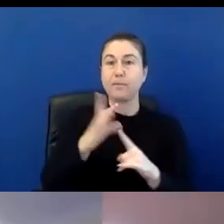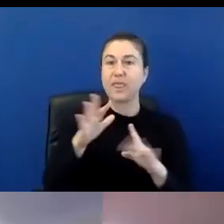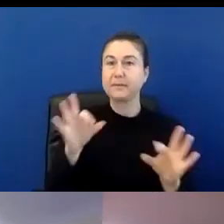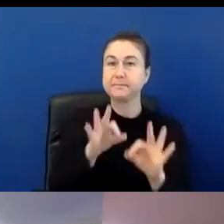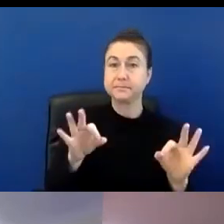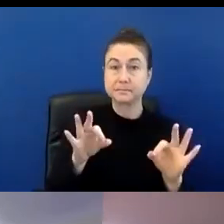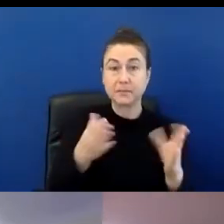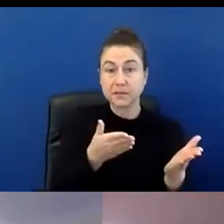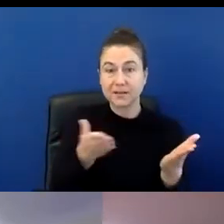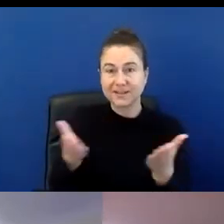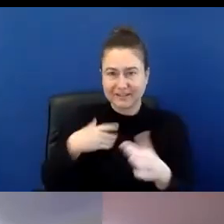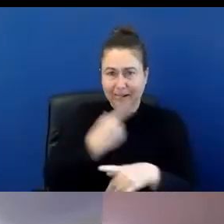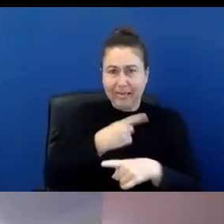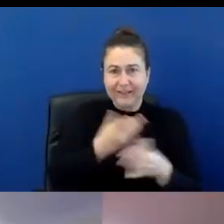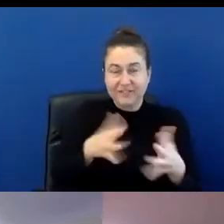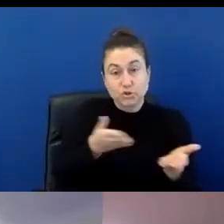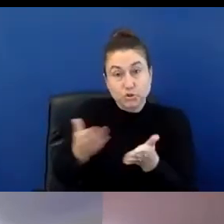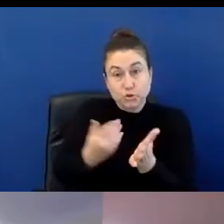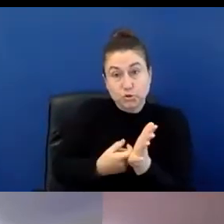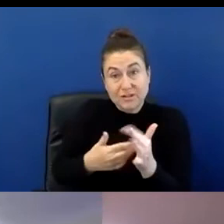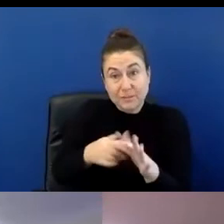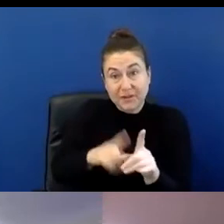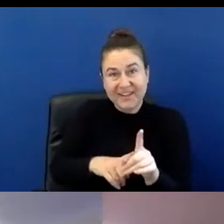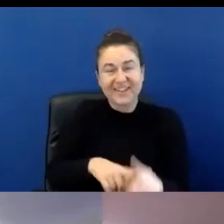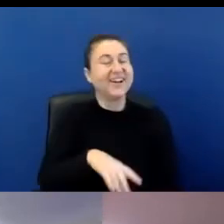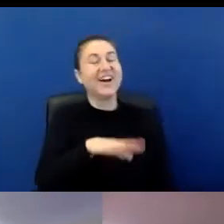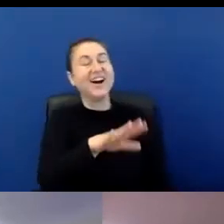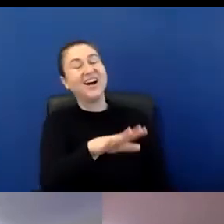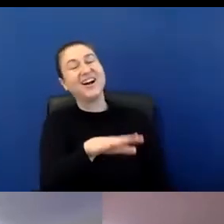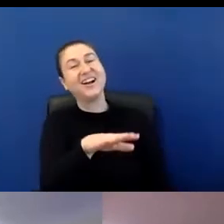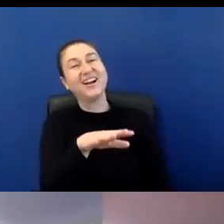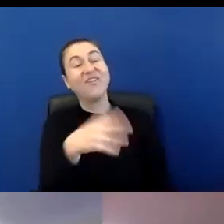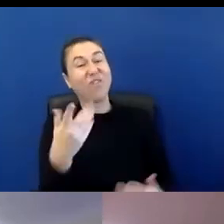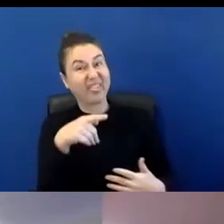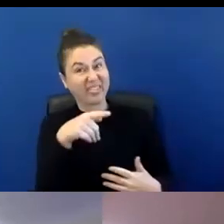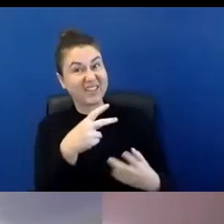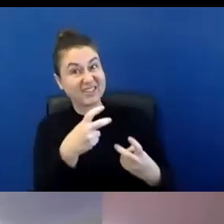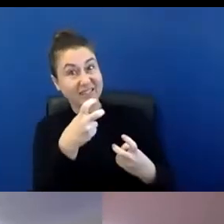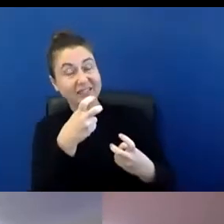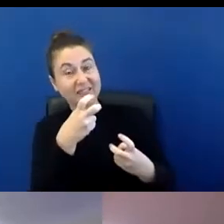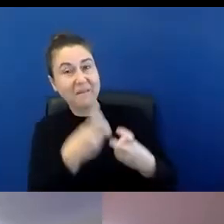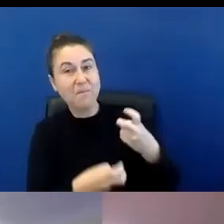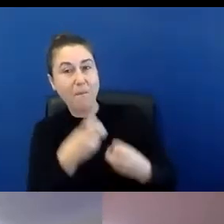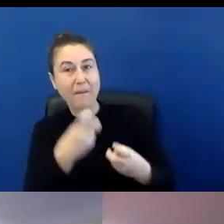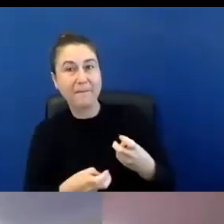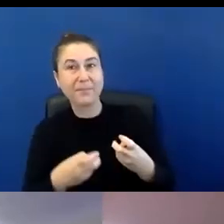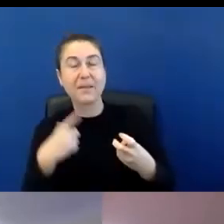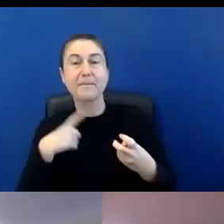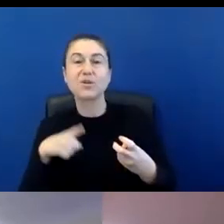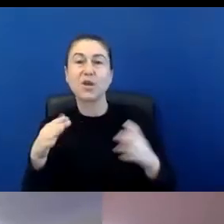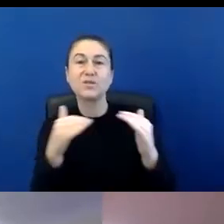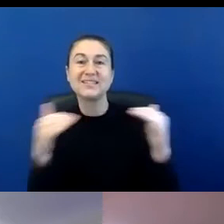Rosemary, I'll stop rabbiting on. Did you want to jump in at that point? Well, therein lies your problem. They're a negotiated